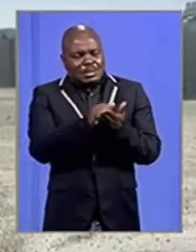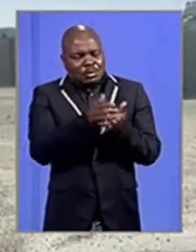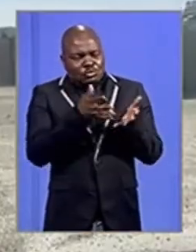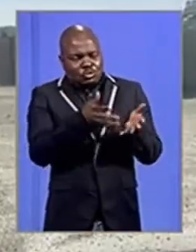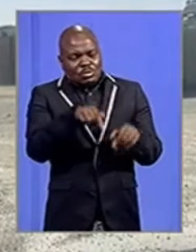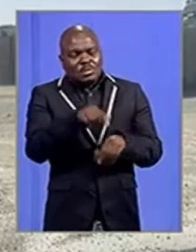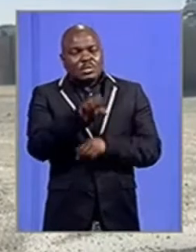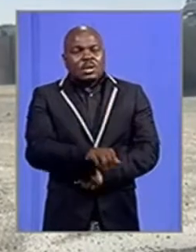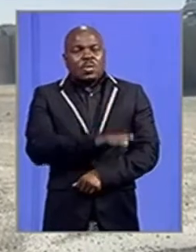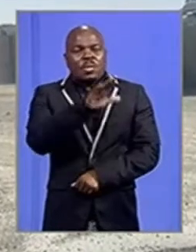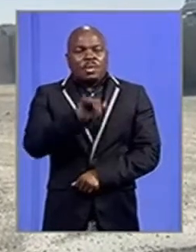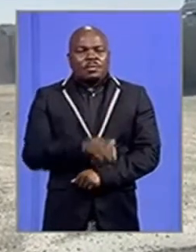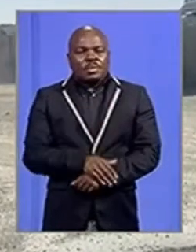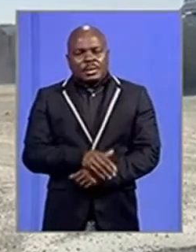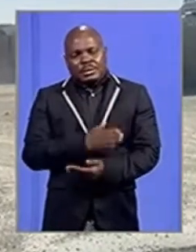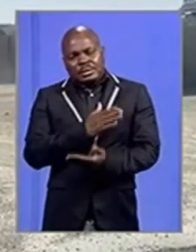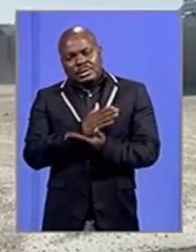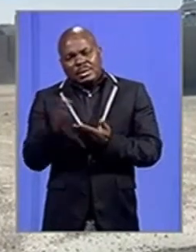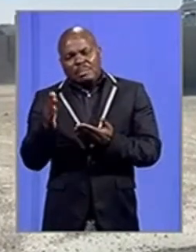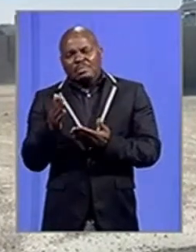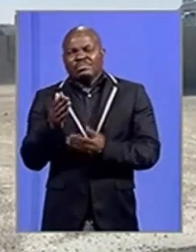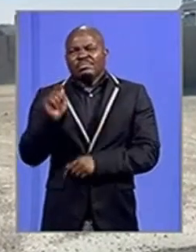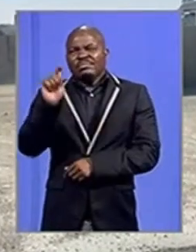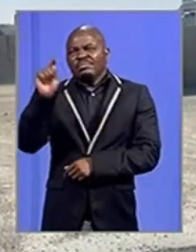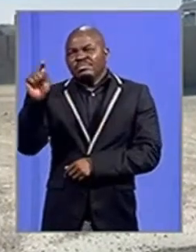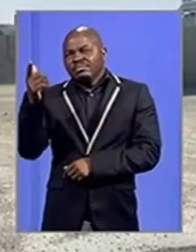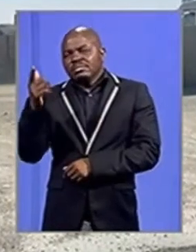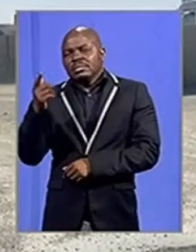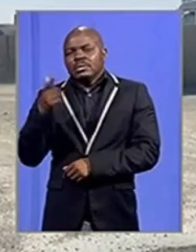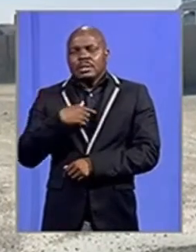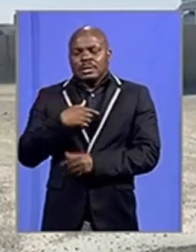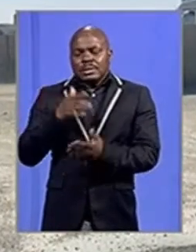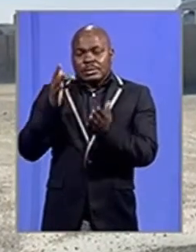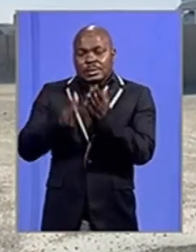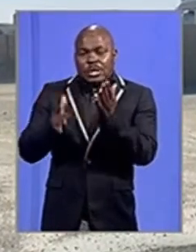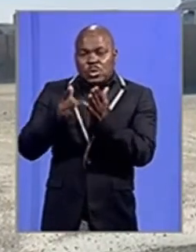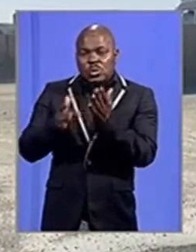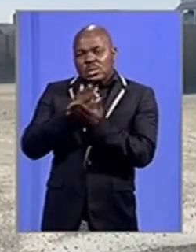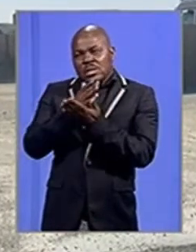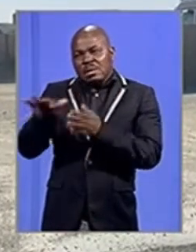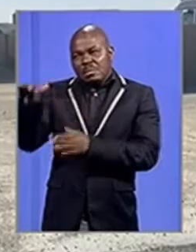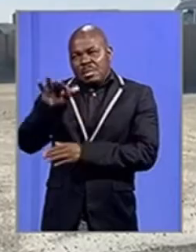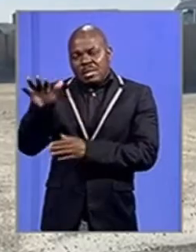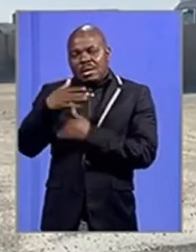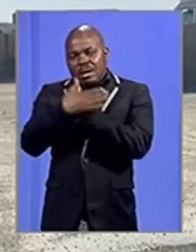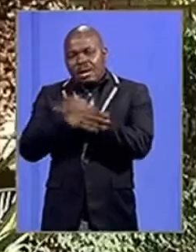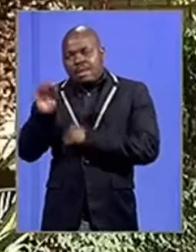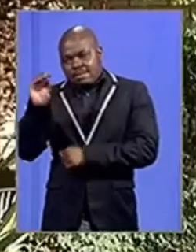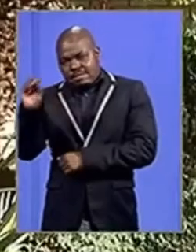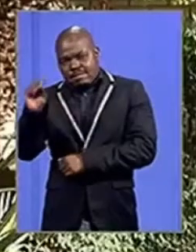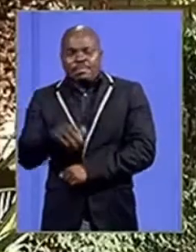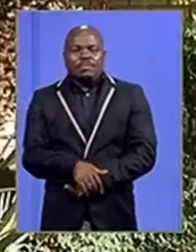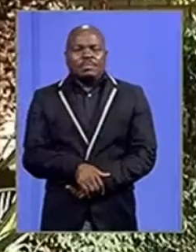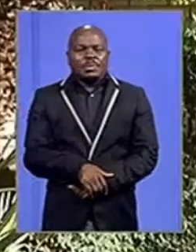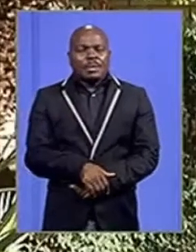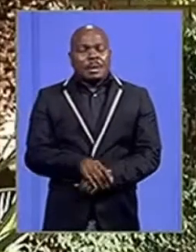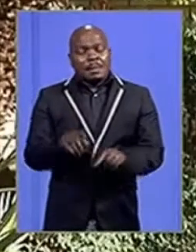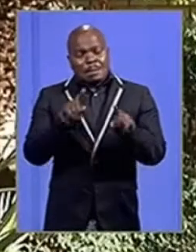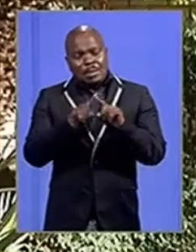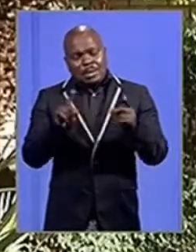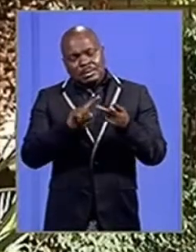There are some similar products based on geopolymer technology in some places, some other countries. But there are